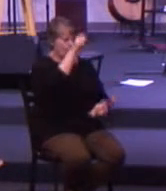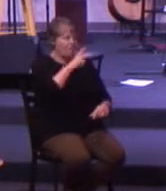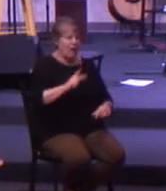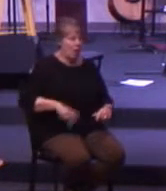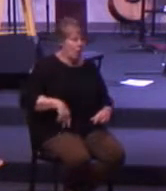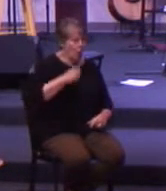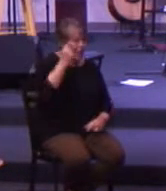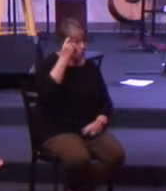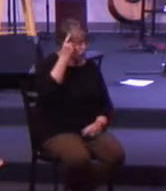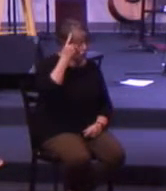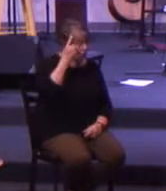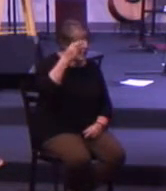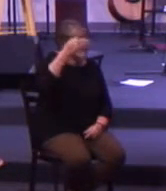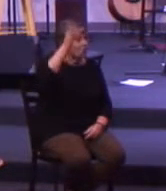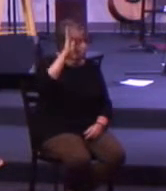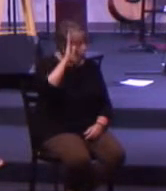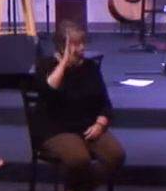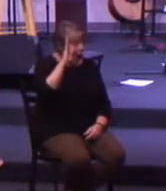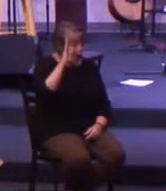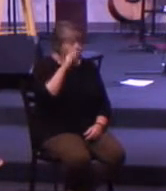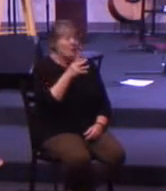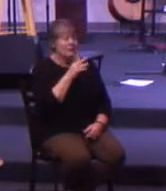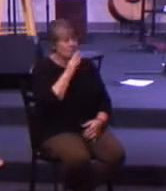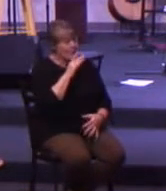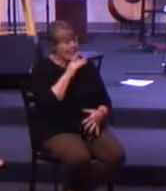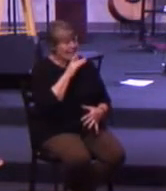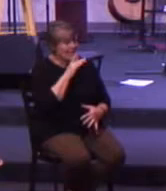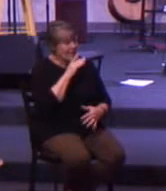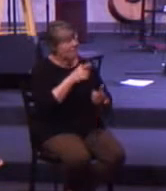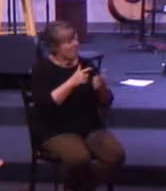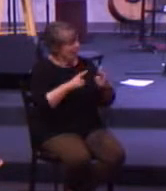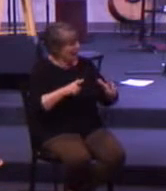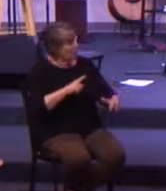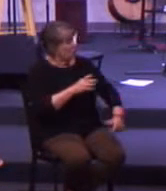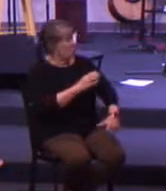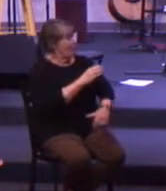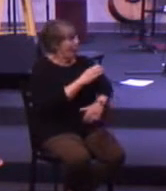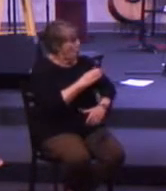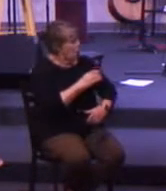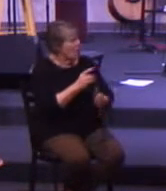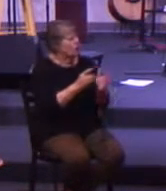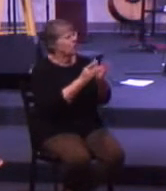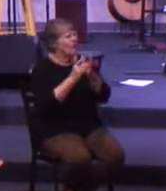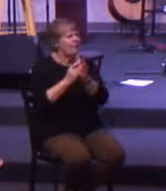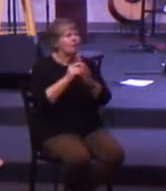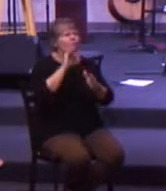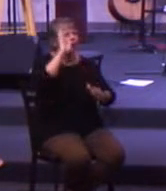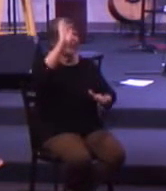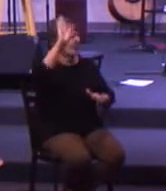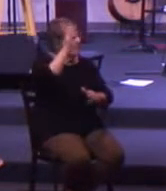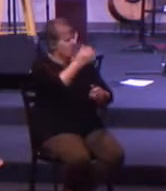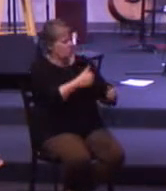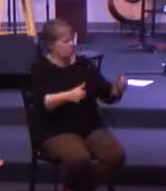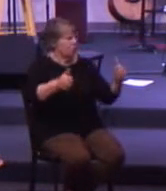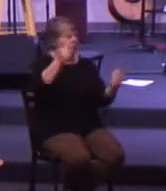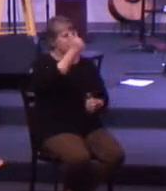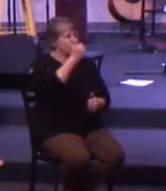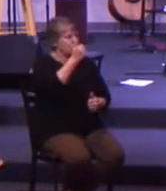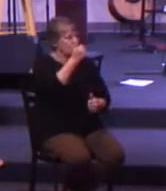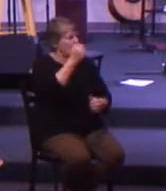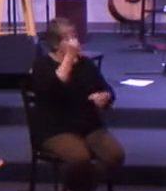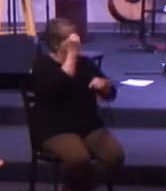plagues to demonstrate God's greatness over against Pharaoh and over against all the gods of Egypt.